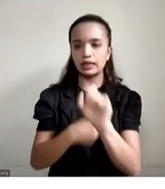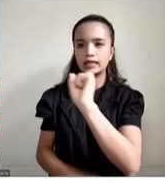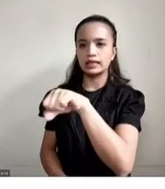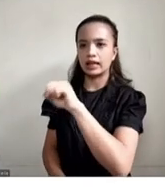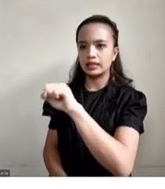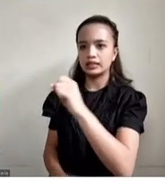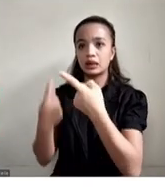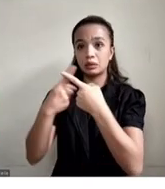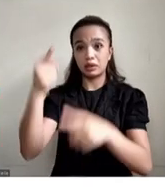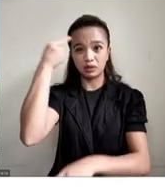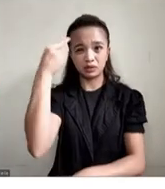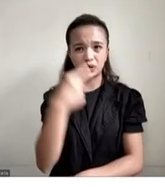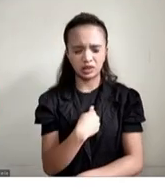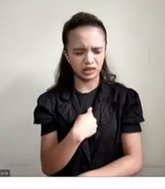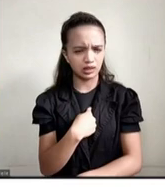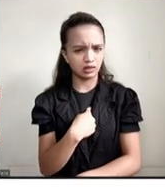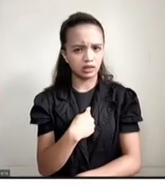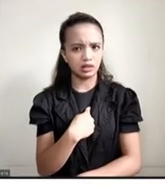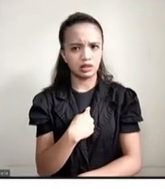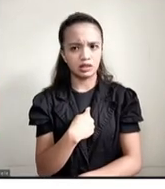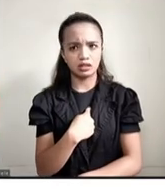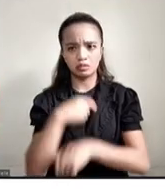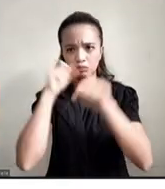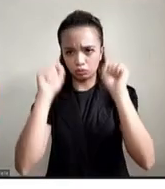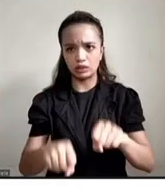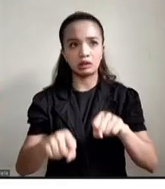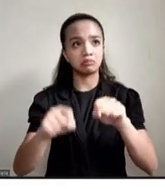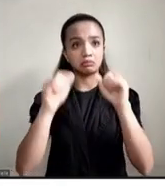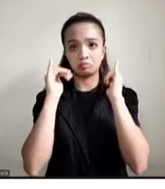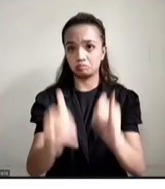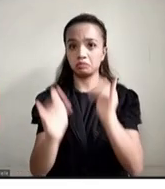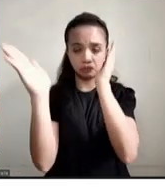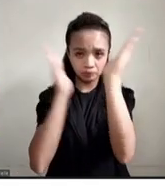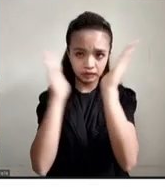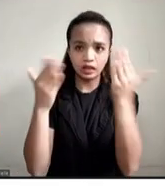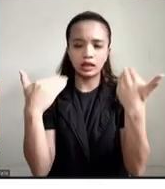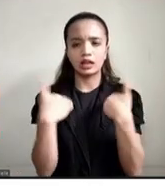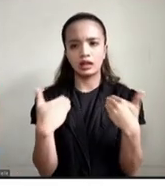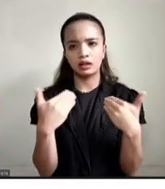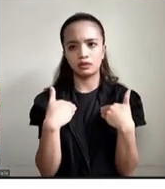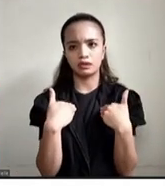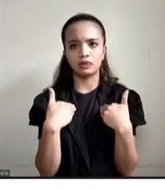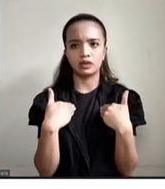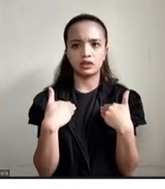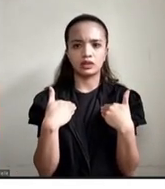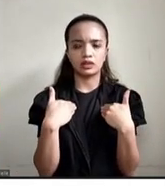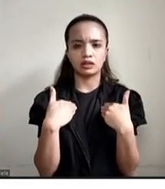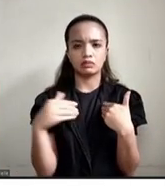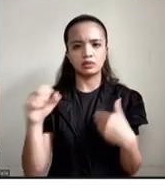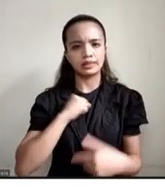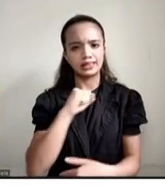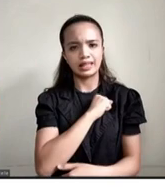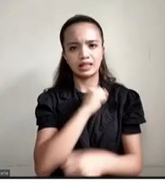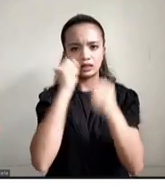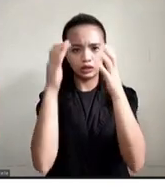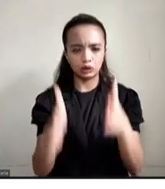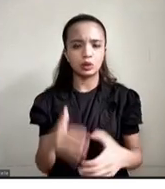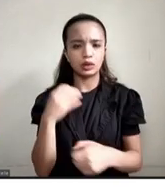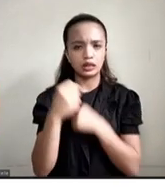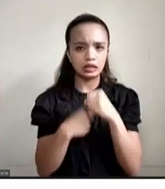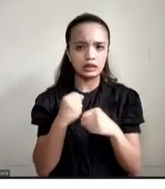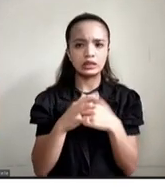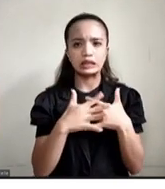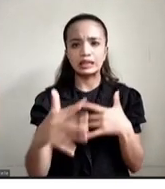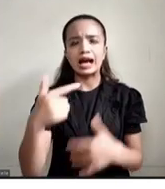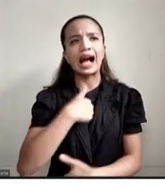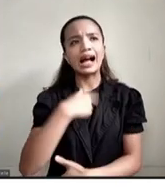for me, you know, I can still serve. I still have 3 more years as a senator and I think as a